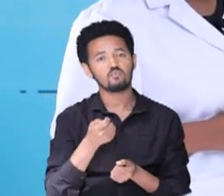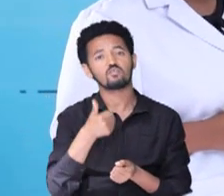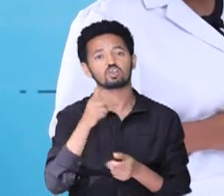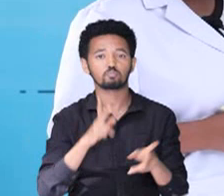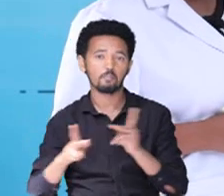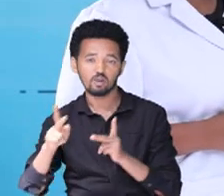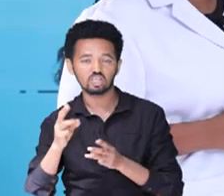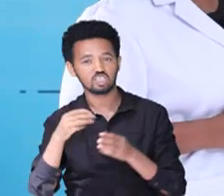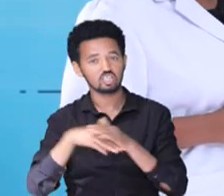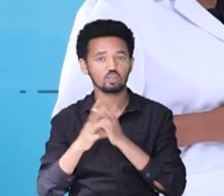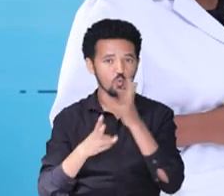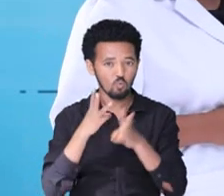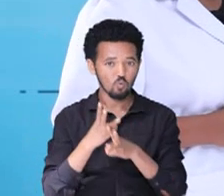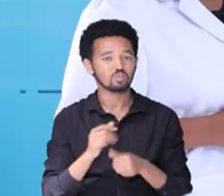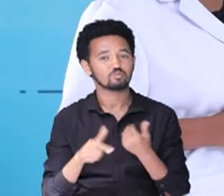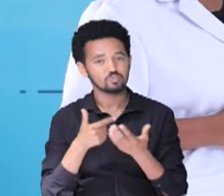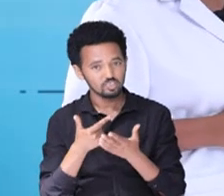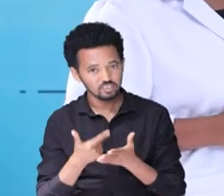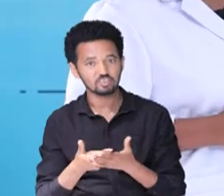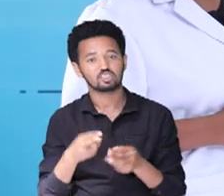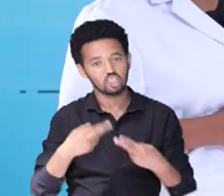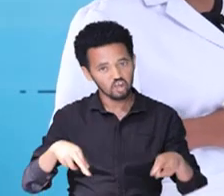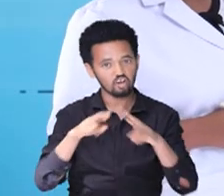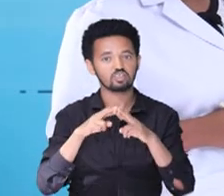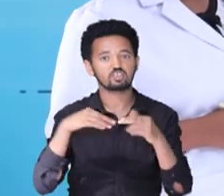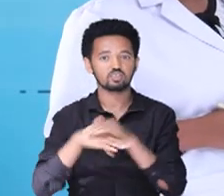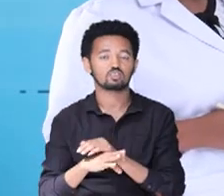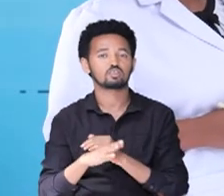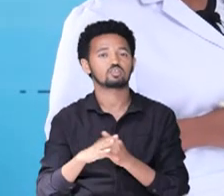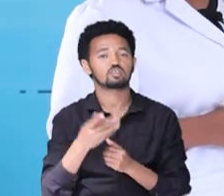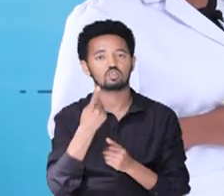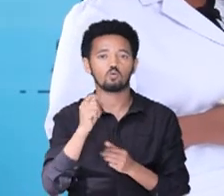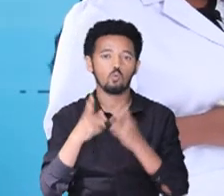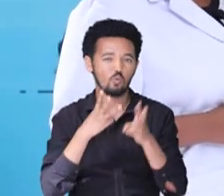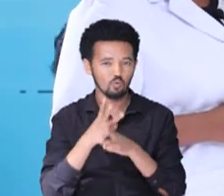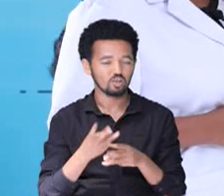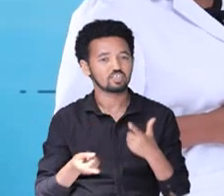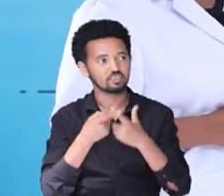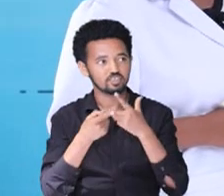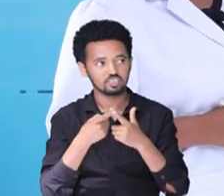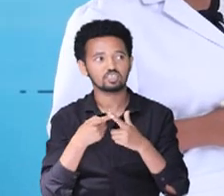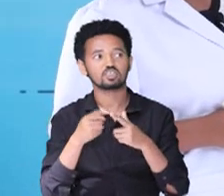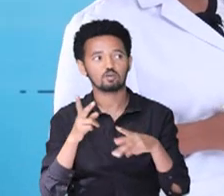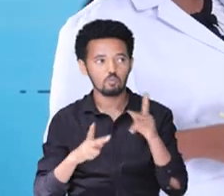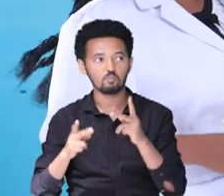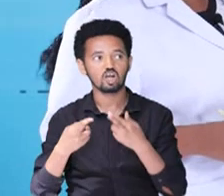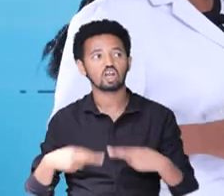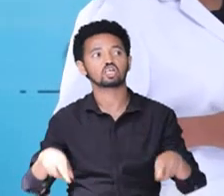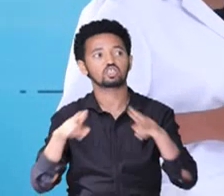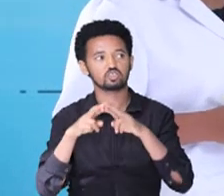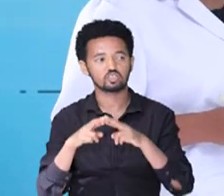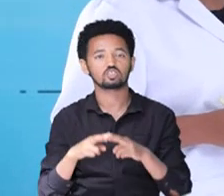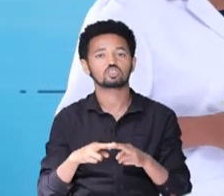populous region in the world and densely populated region in the world. The second most populous region of the